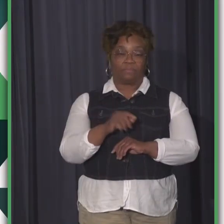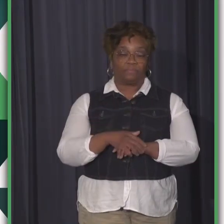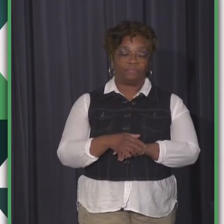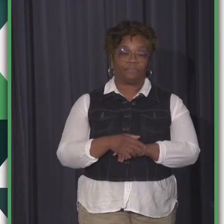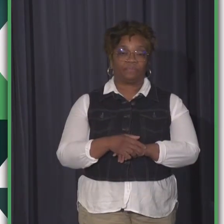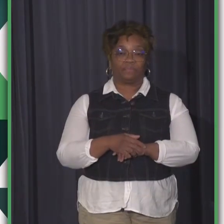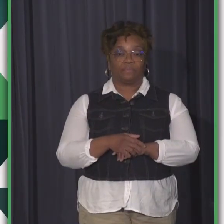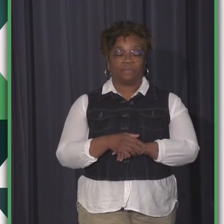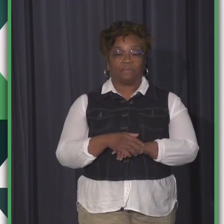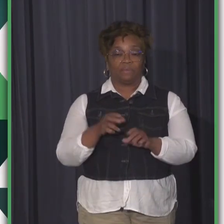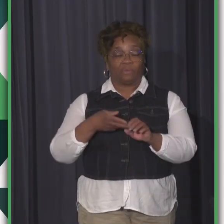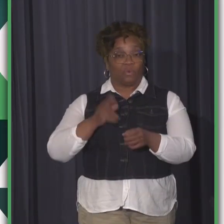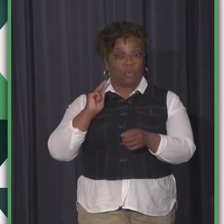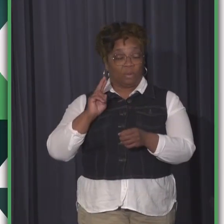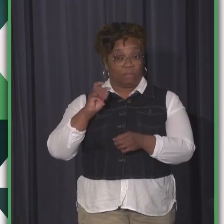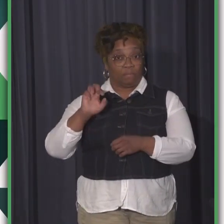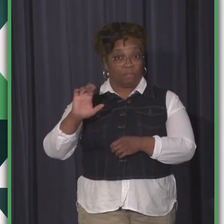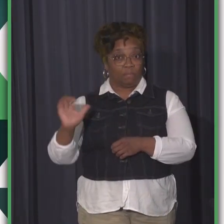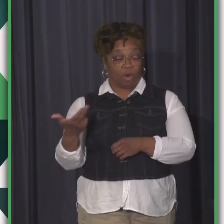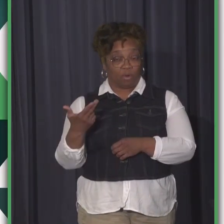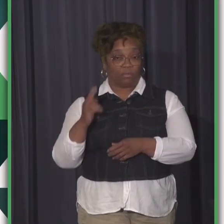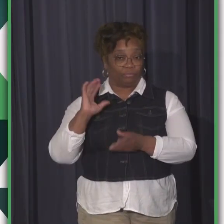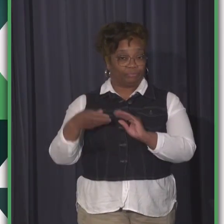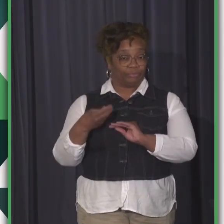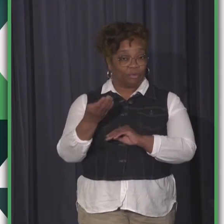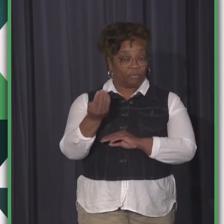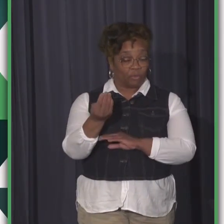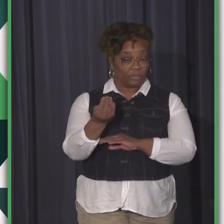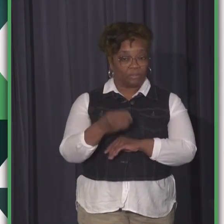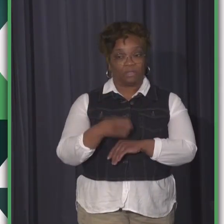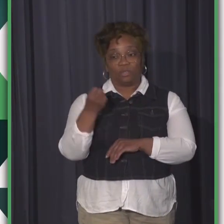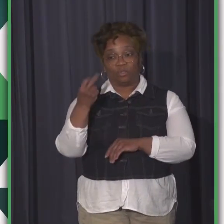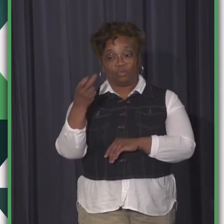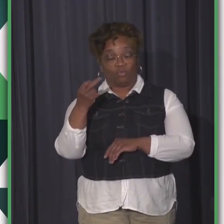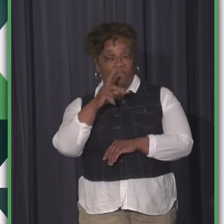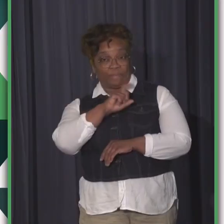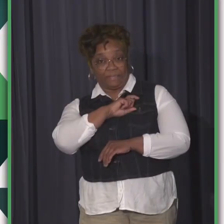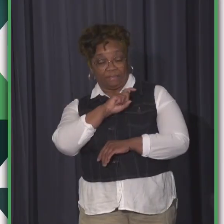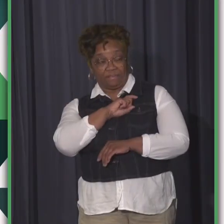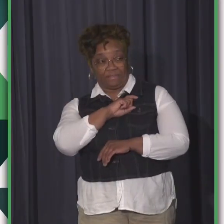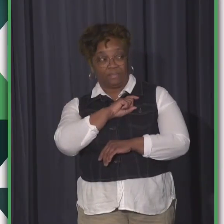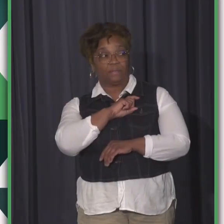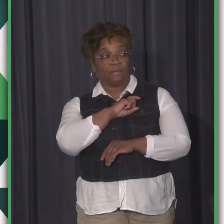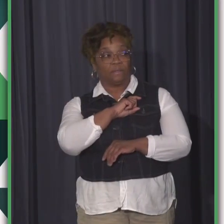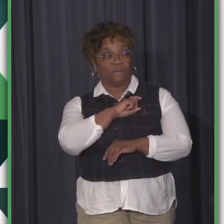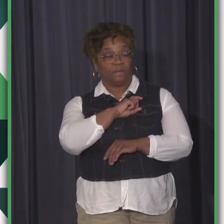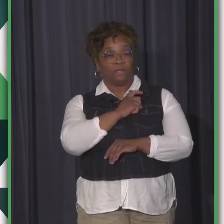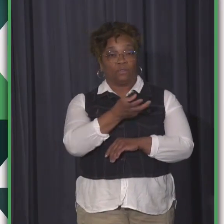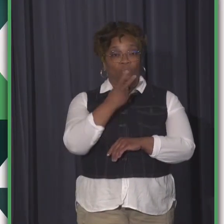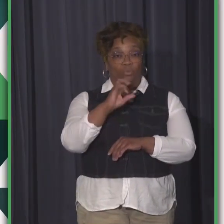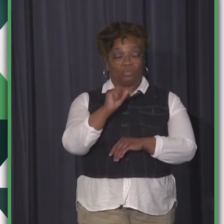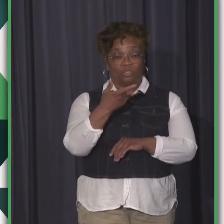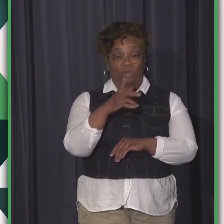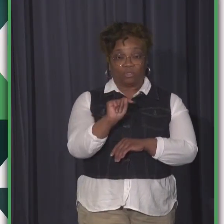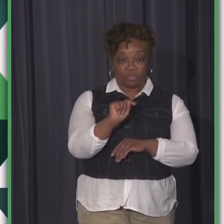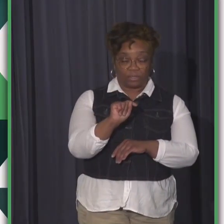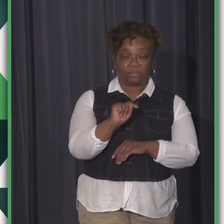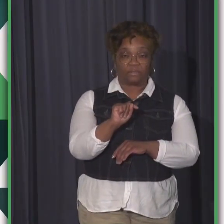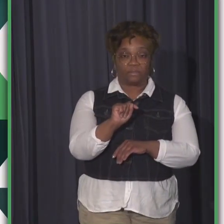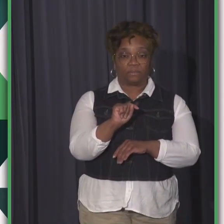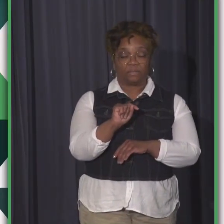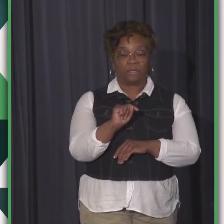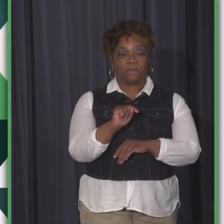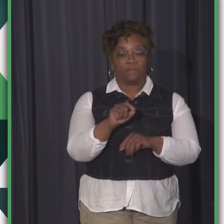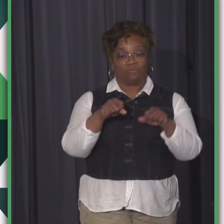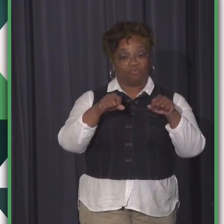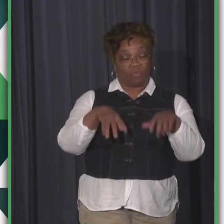the separations for March, we had a total of 14, 12 police officers, 2 sergeants. And then for drop,